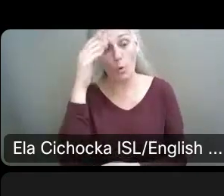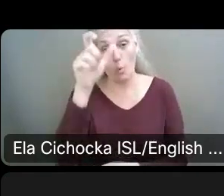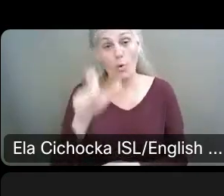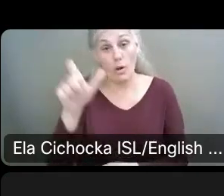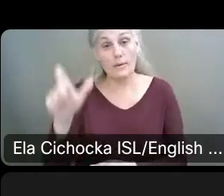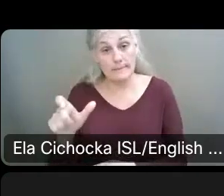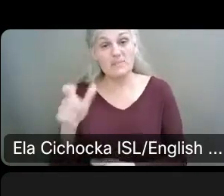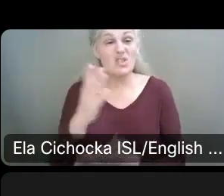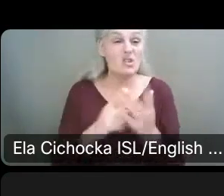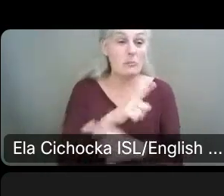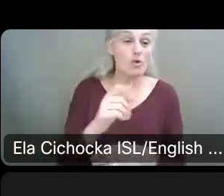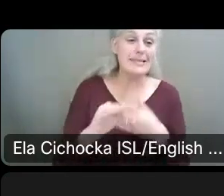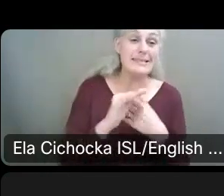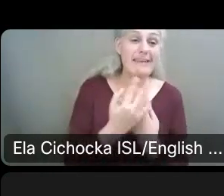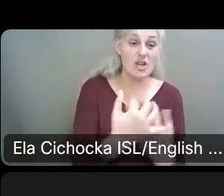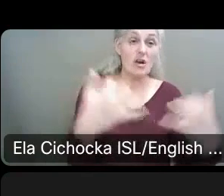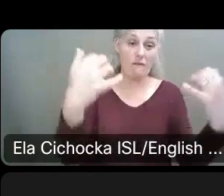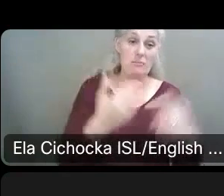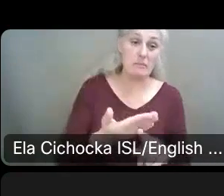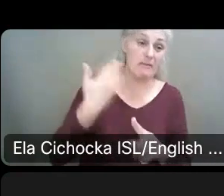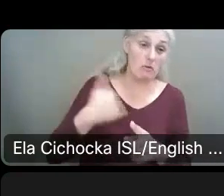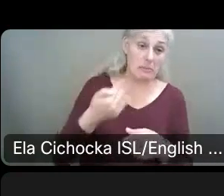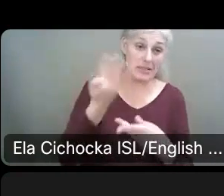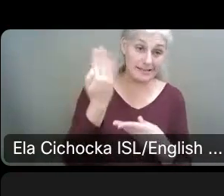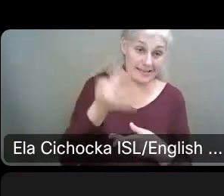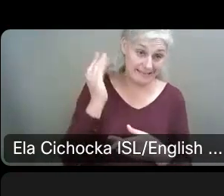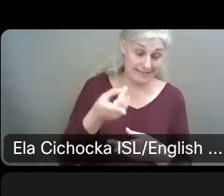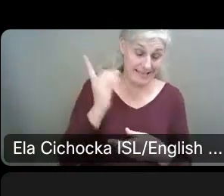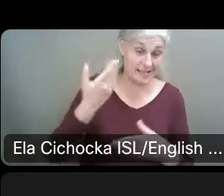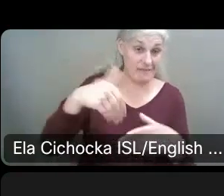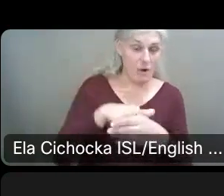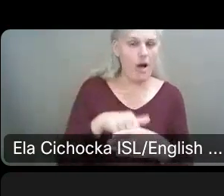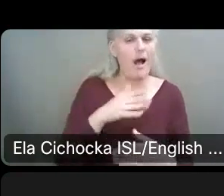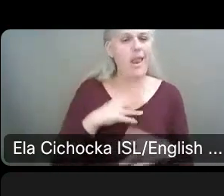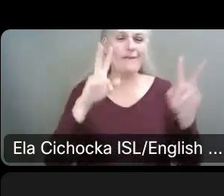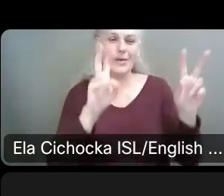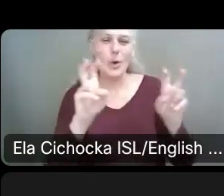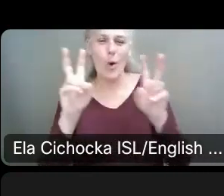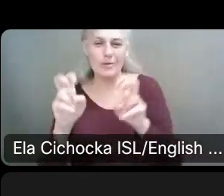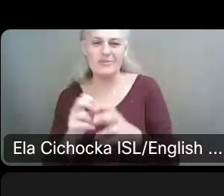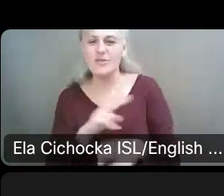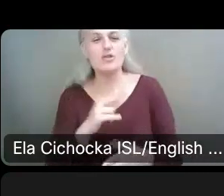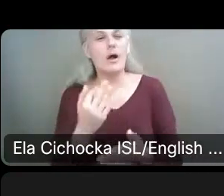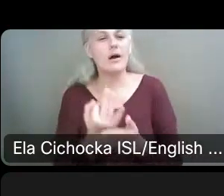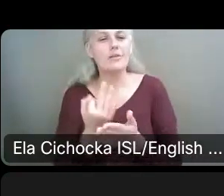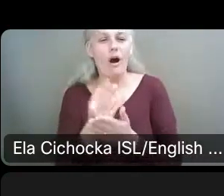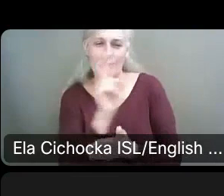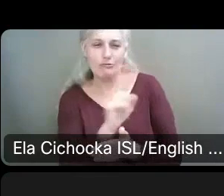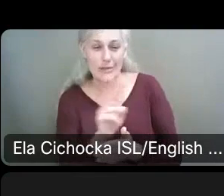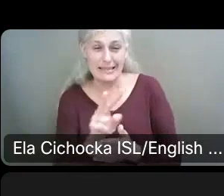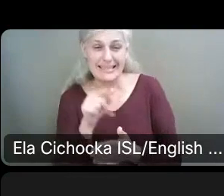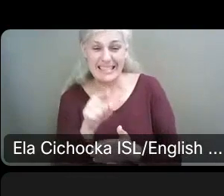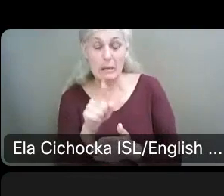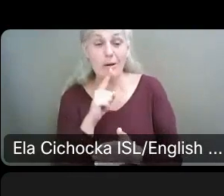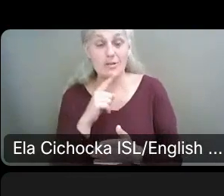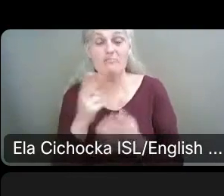here at some safety conferences in the past and has spoken. And I just love this quote, and I very rarely read out what's on a slide, but I think this